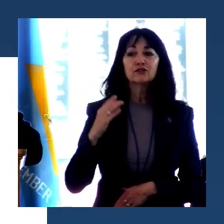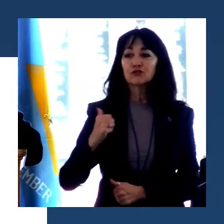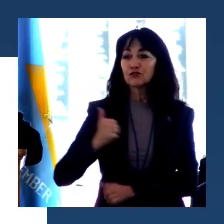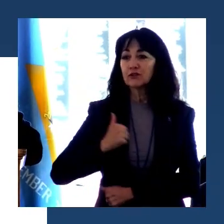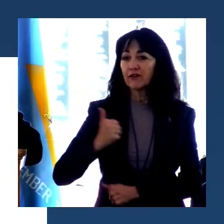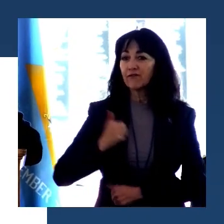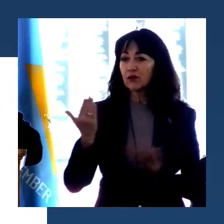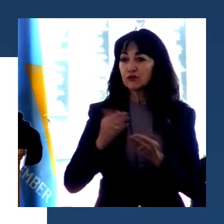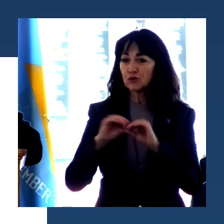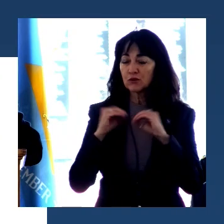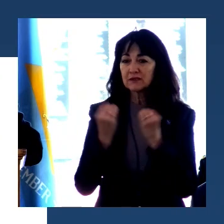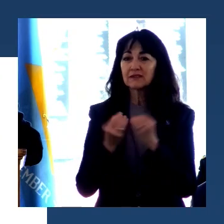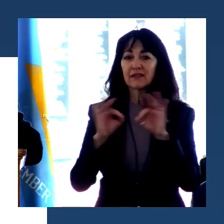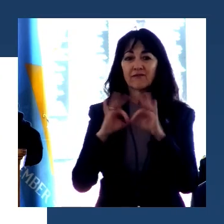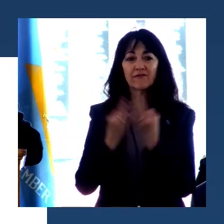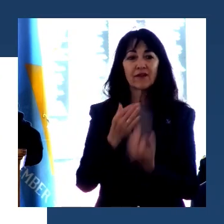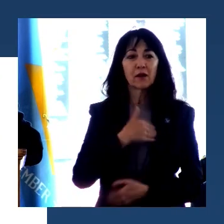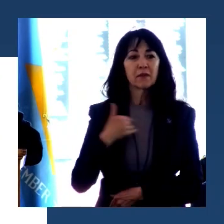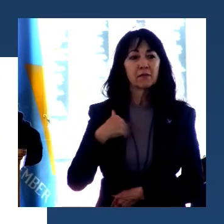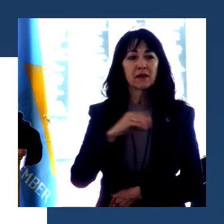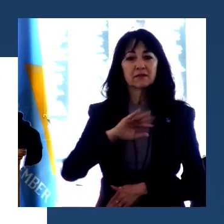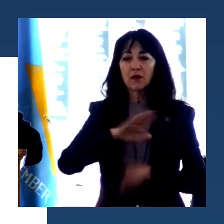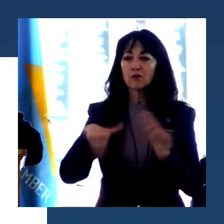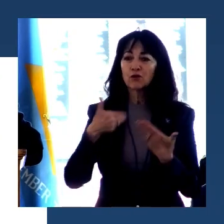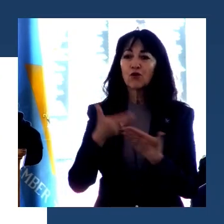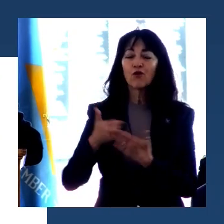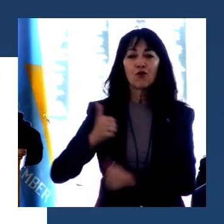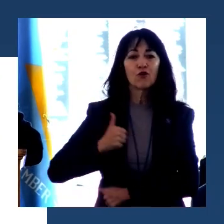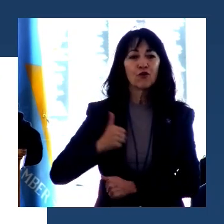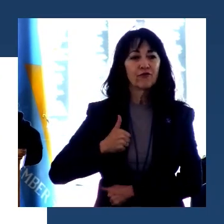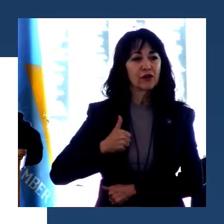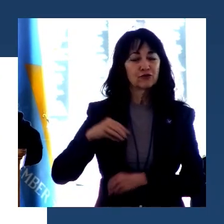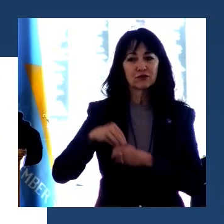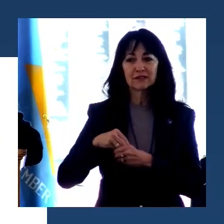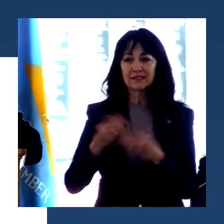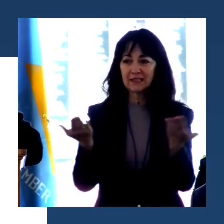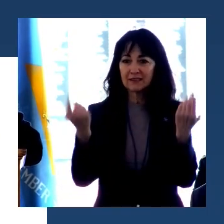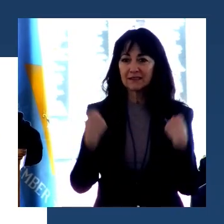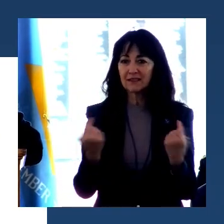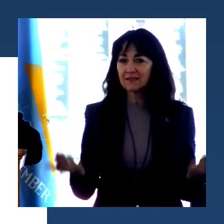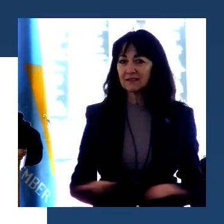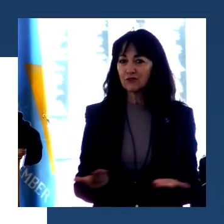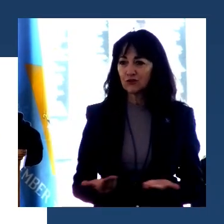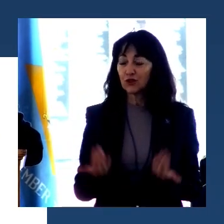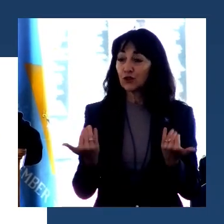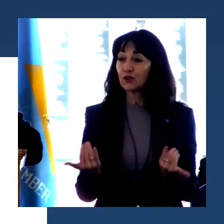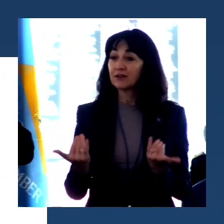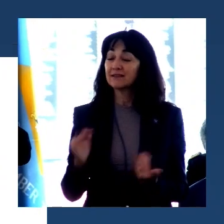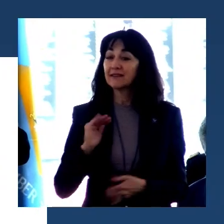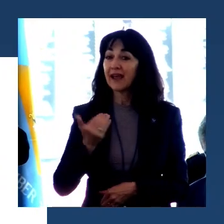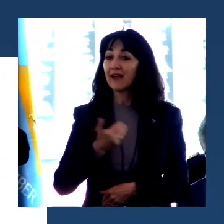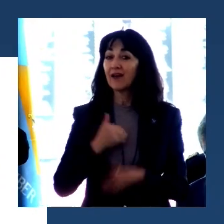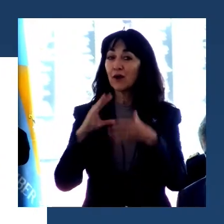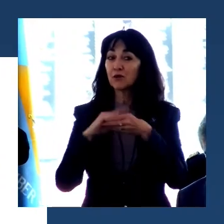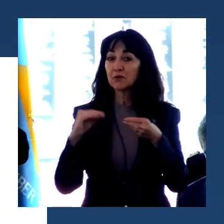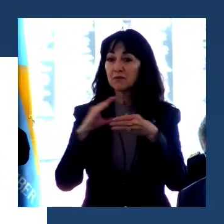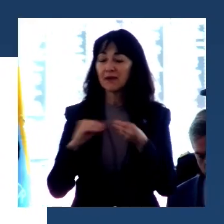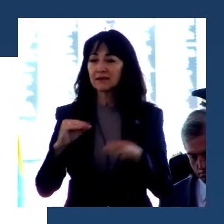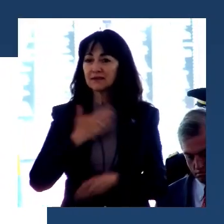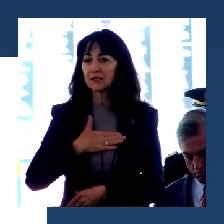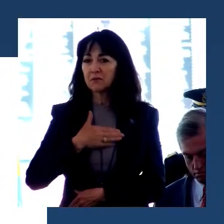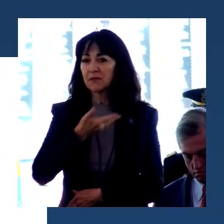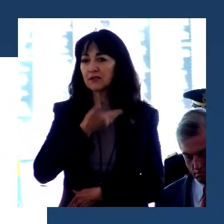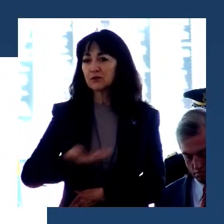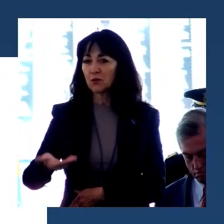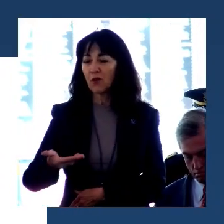organizations, family members, and all veterans in attendance. It is now time for our Memorial Day messages. Please welcome the